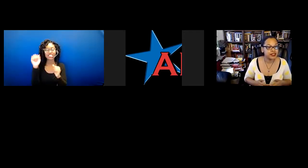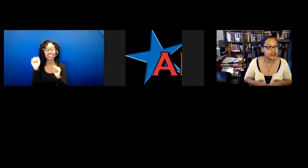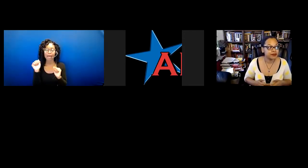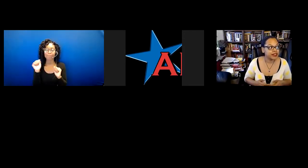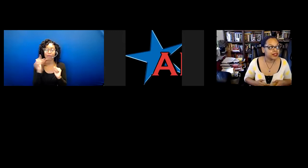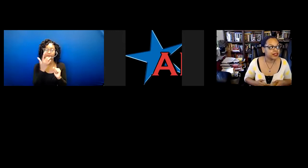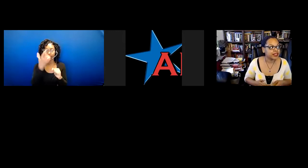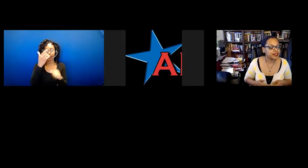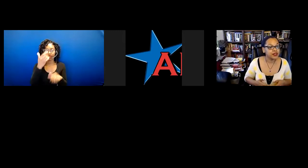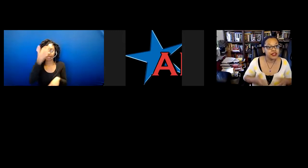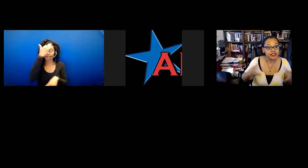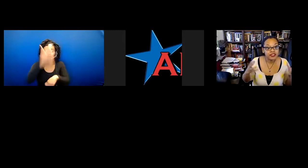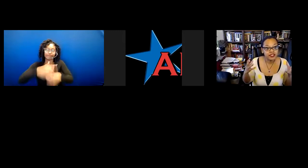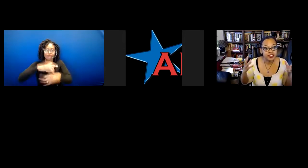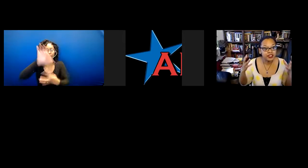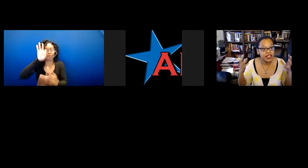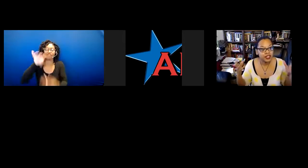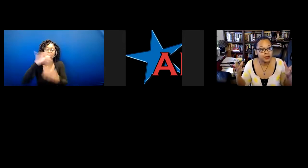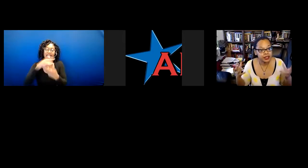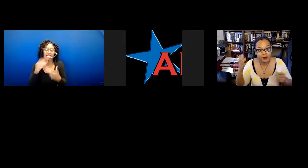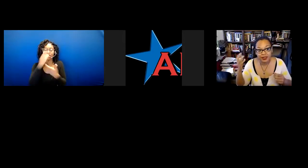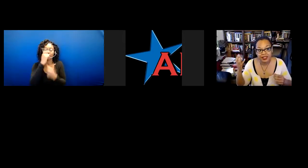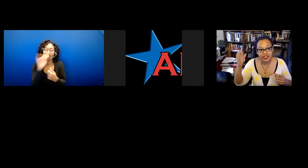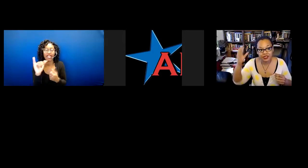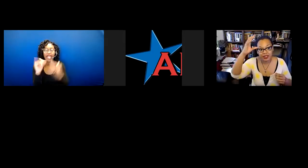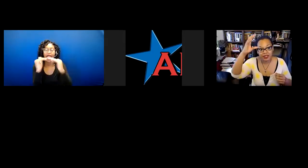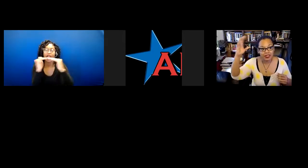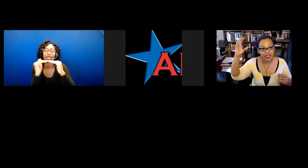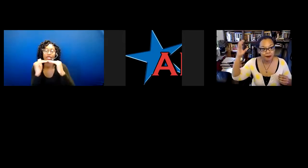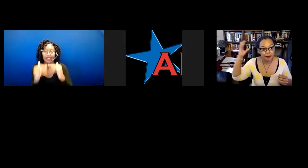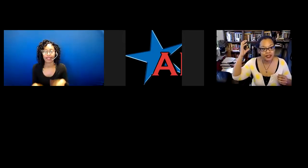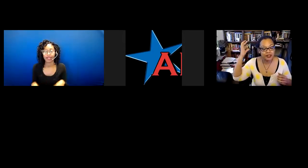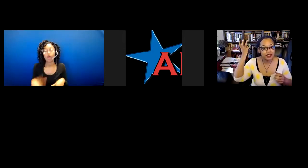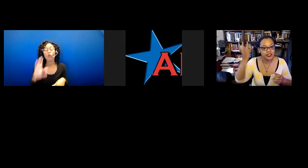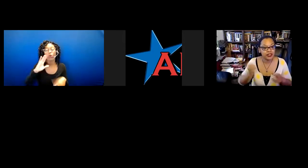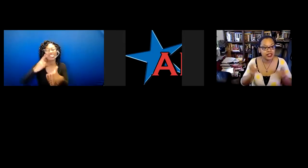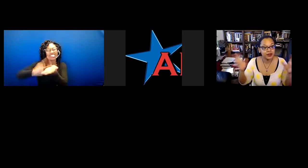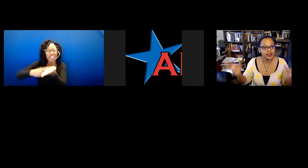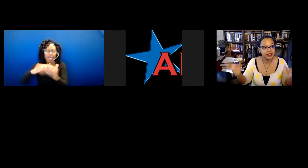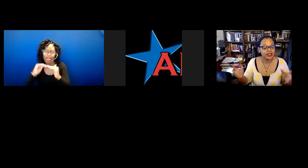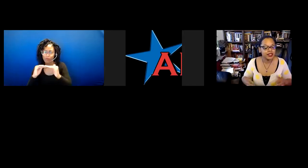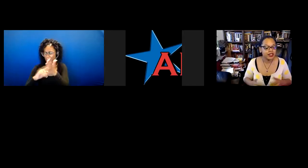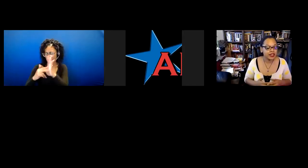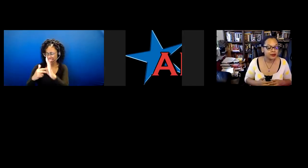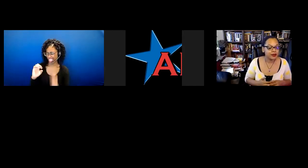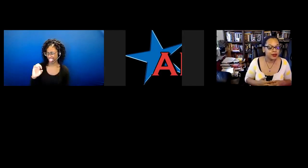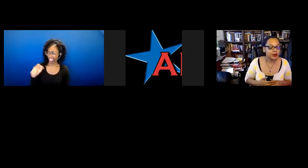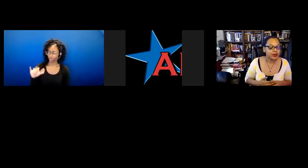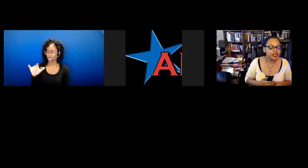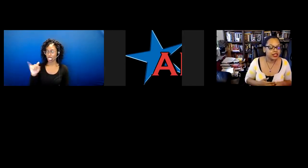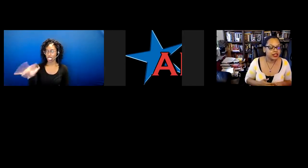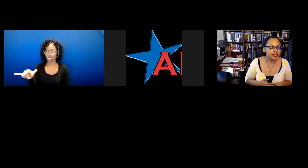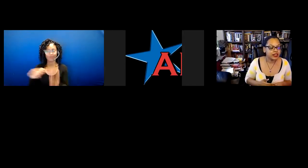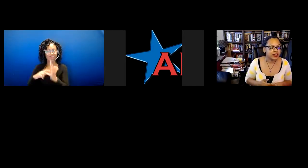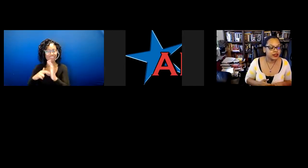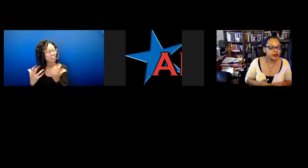things like, even centers things like equity, which we'll get to, like what that means of centering equity.